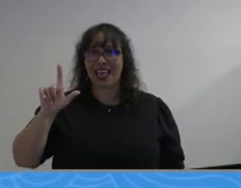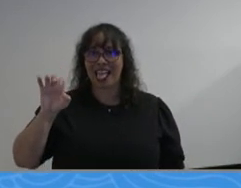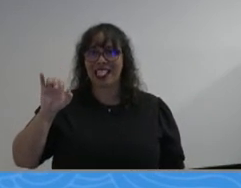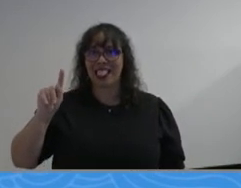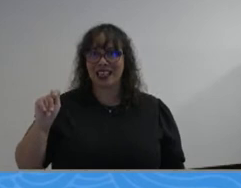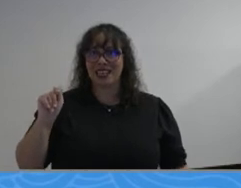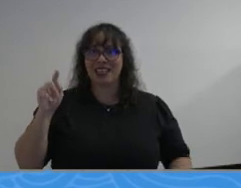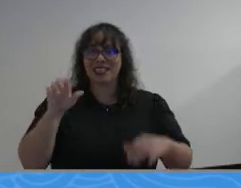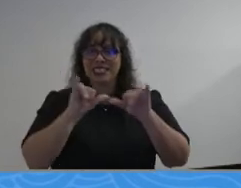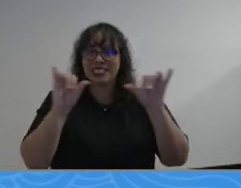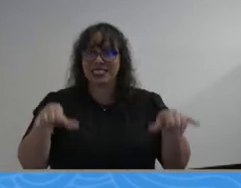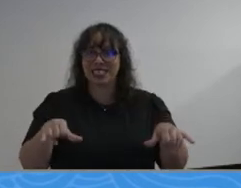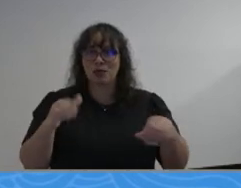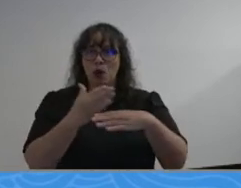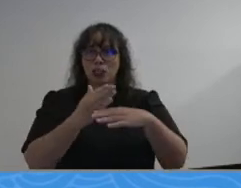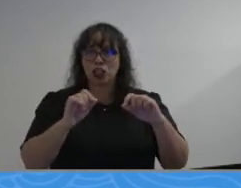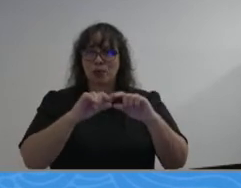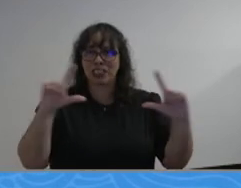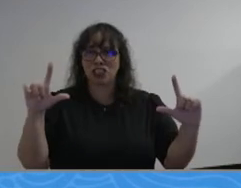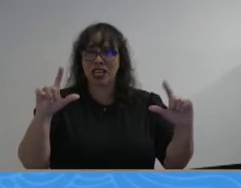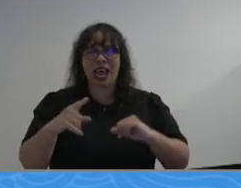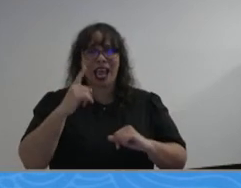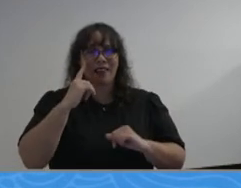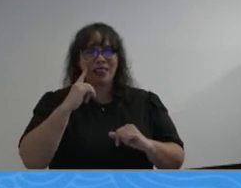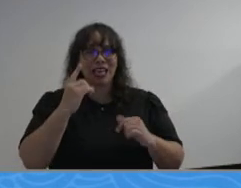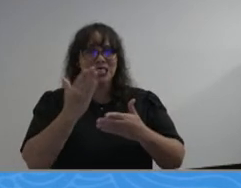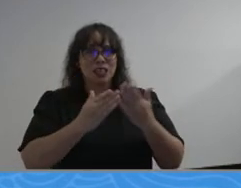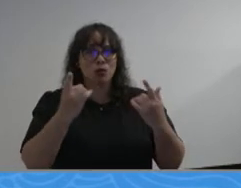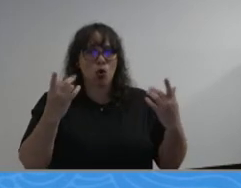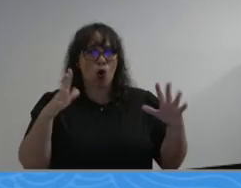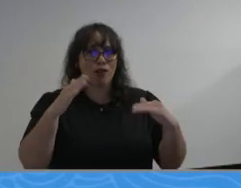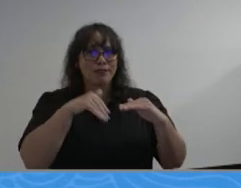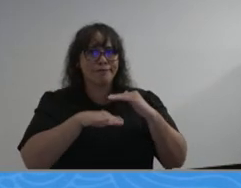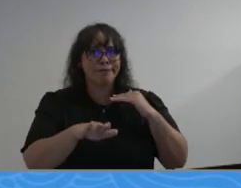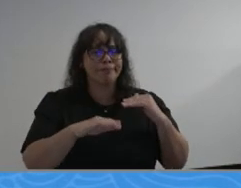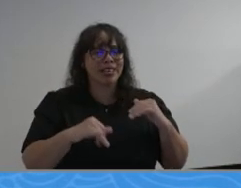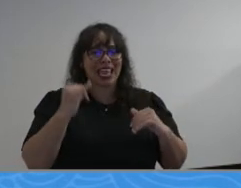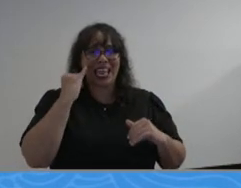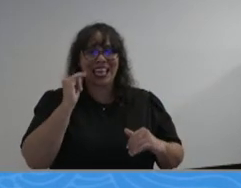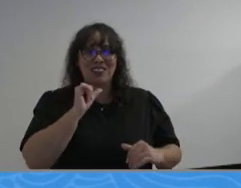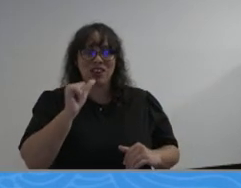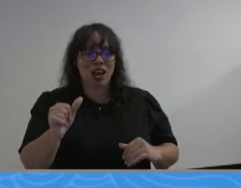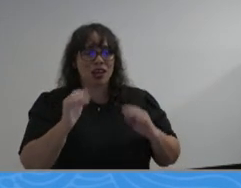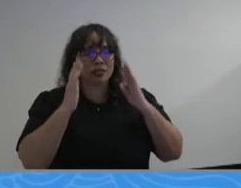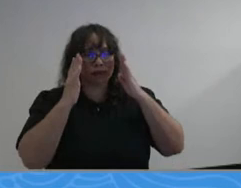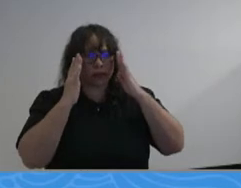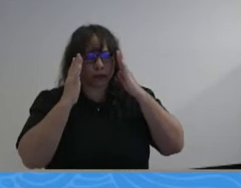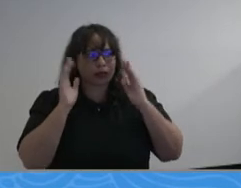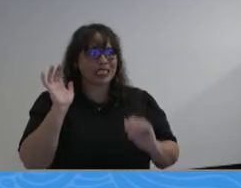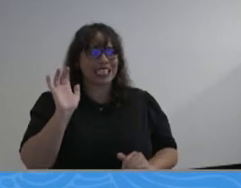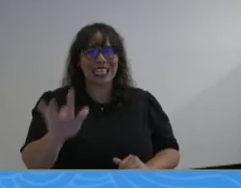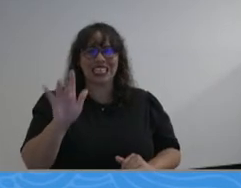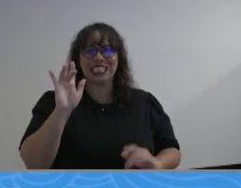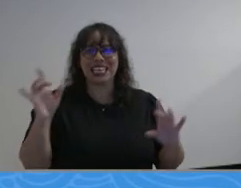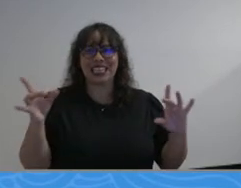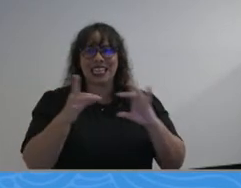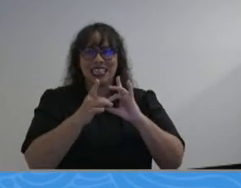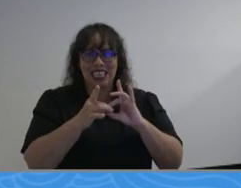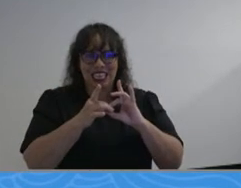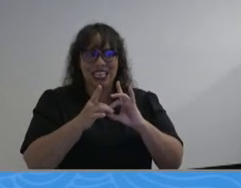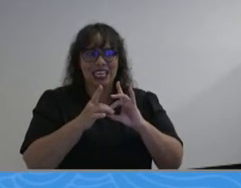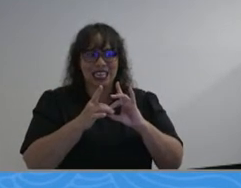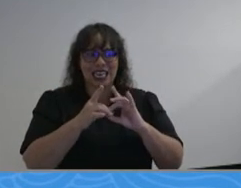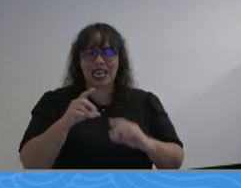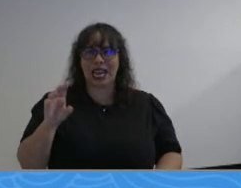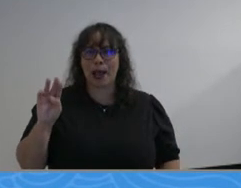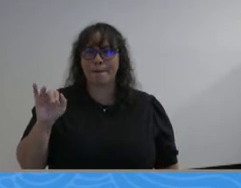share my screen really quick. I think some of you are already in here, but if you're not, please click the link that